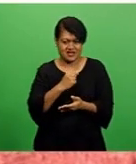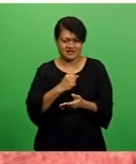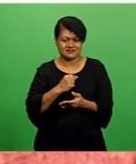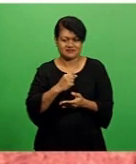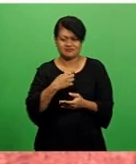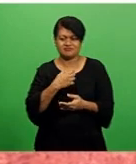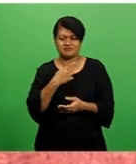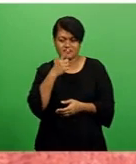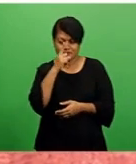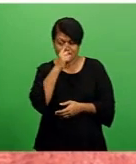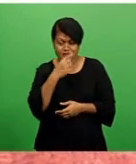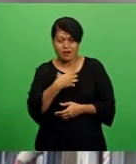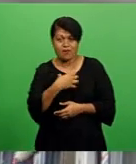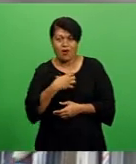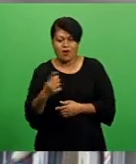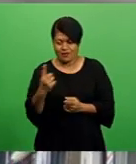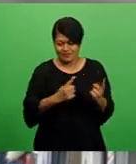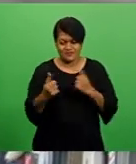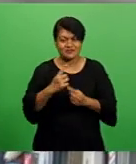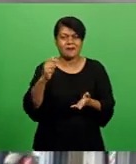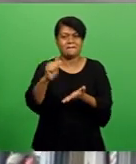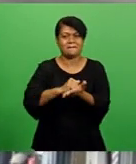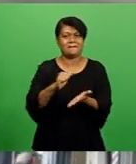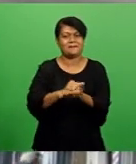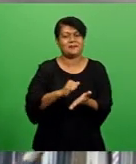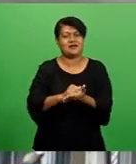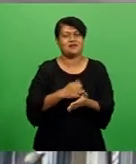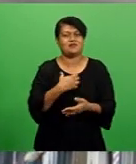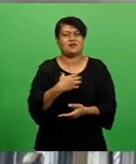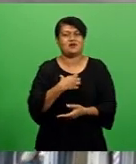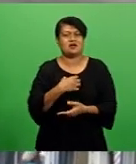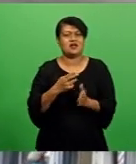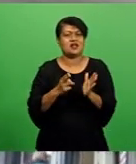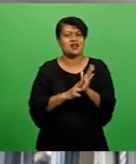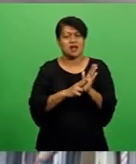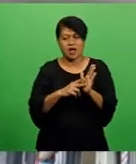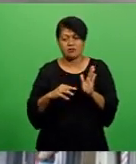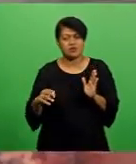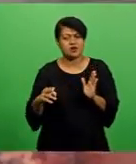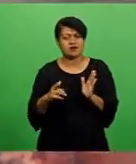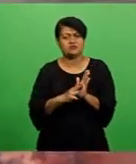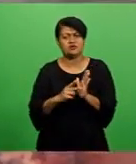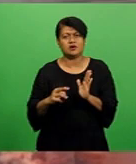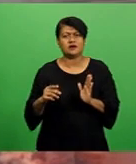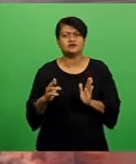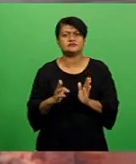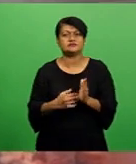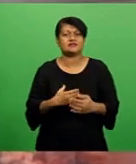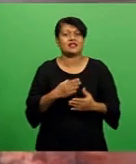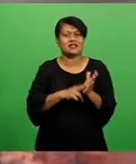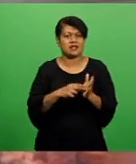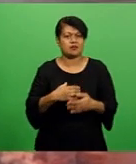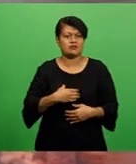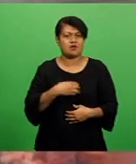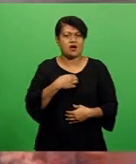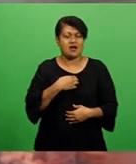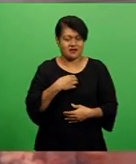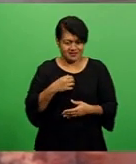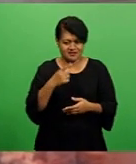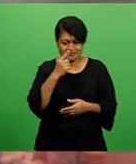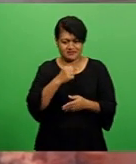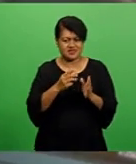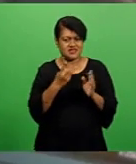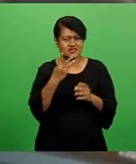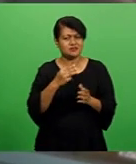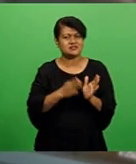customers walking through their doors. For Ali's Halal Butcher in Nambua, supply to restaurants has been affected, but all 10 employees